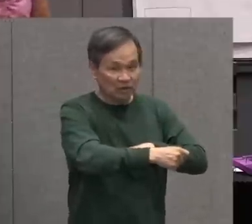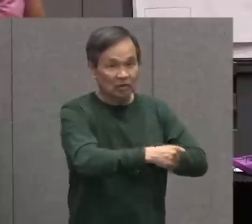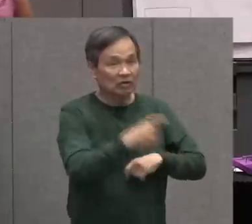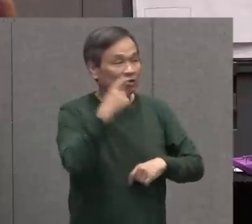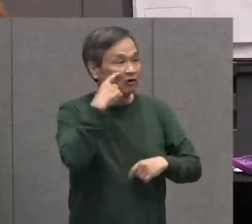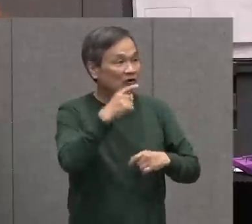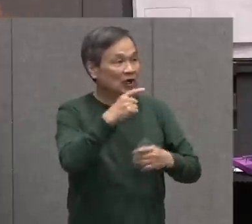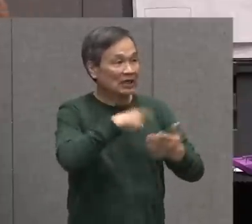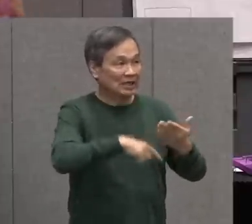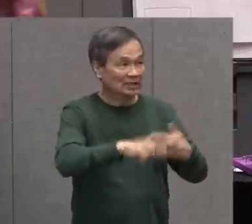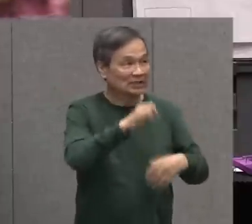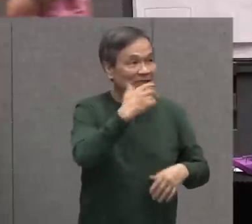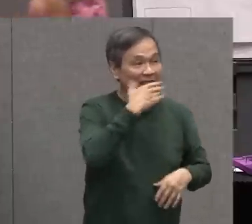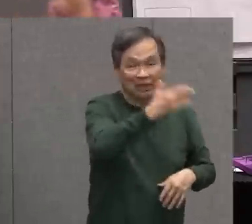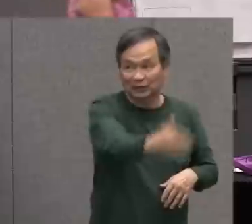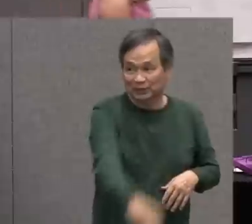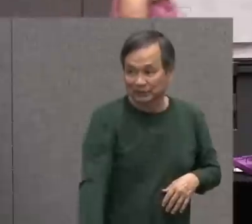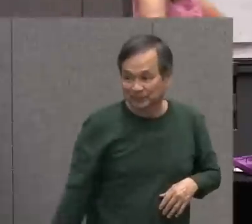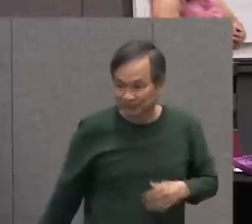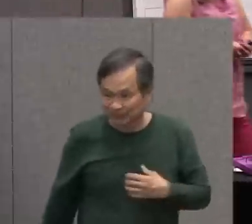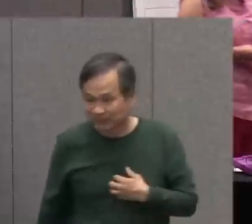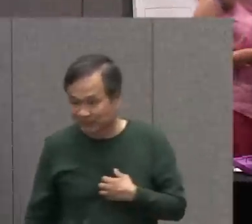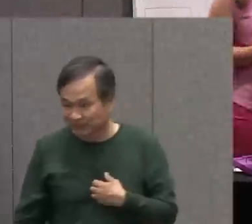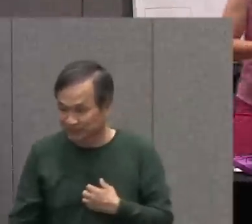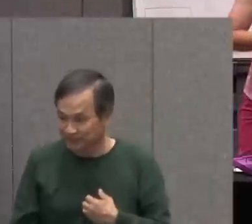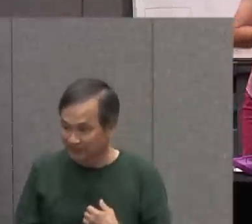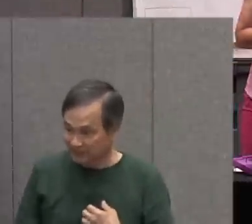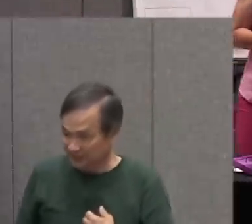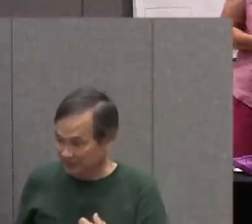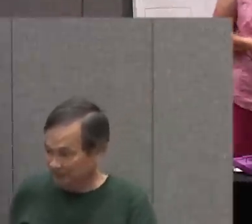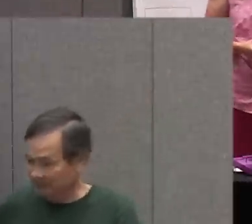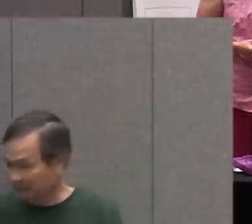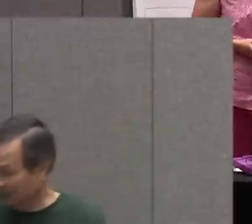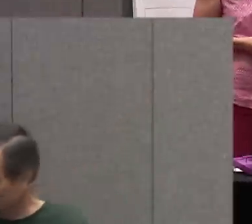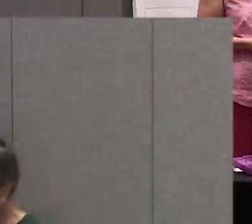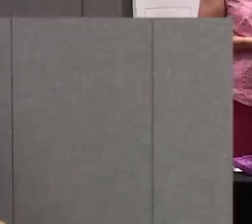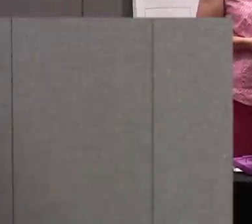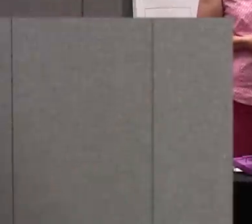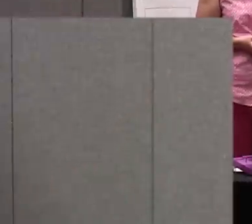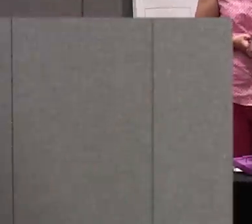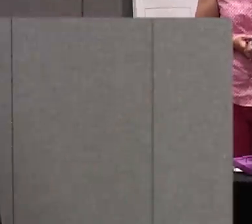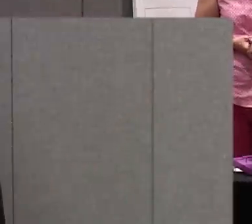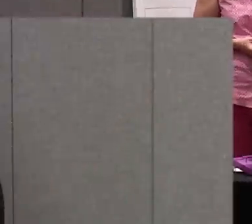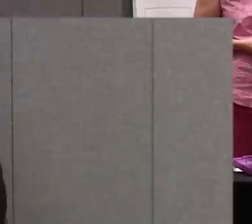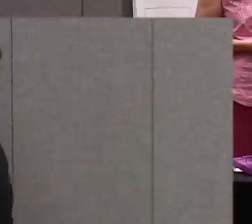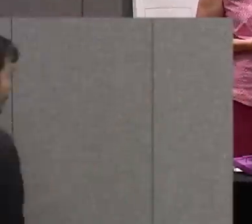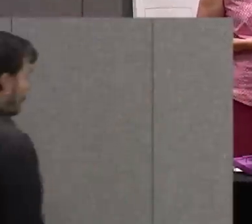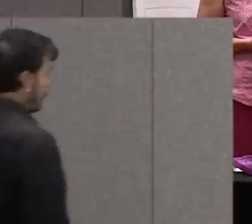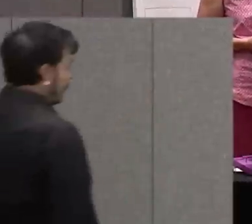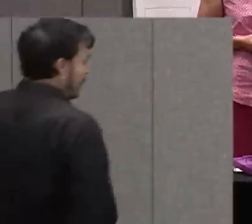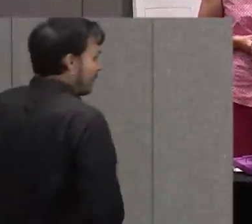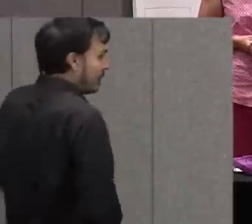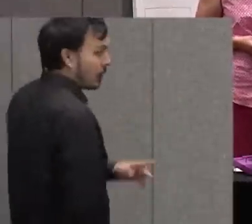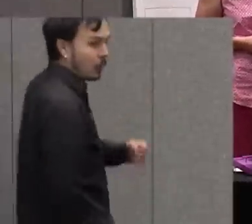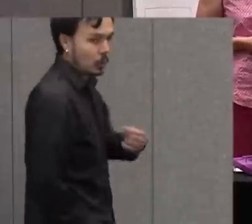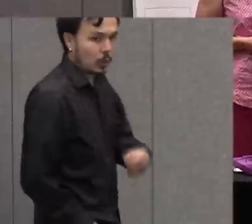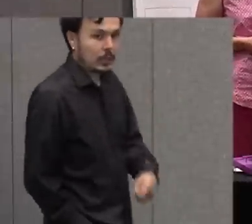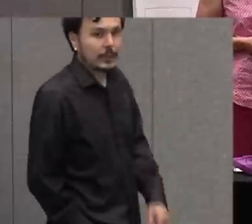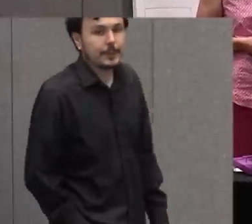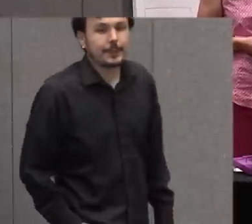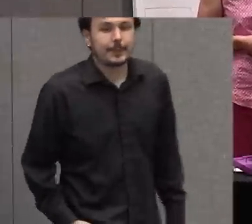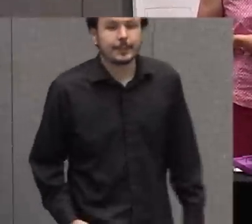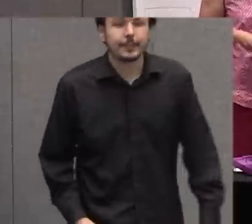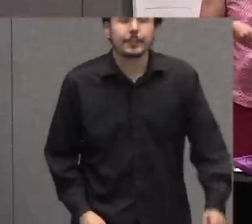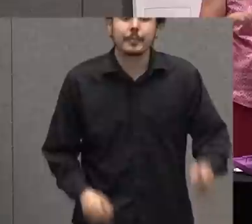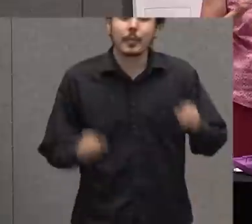piece. Thank you guys. All right, everyone. We're going to be working on some problem solving together. If you have not already done